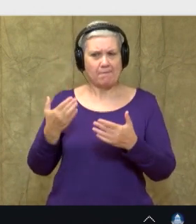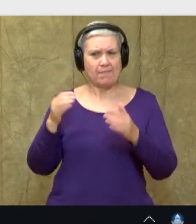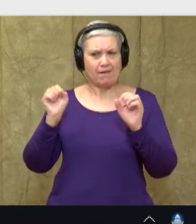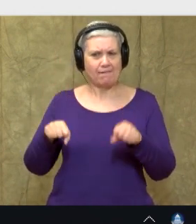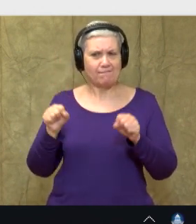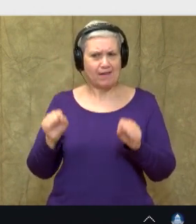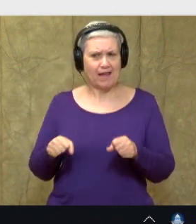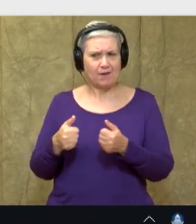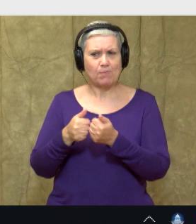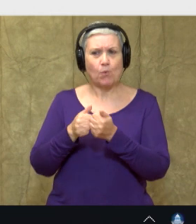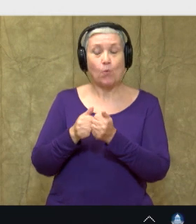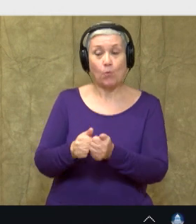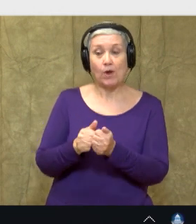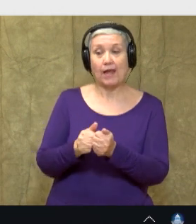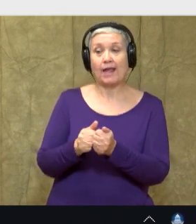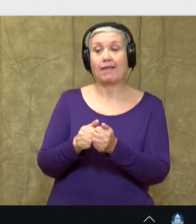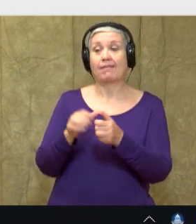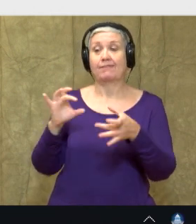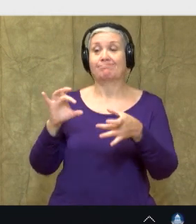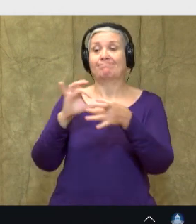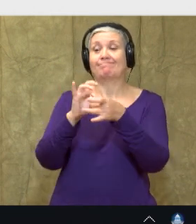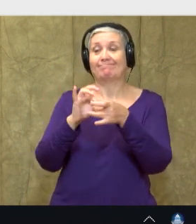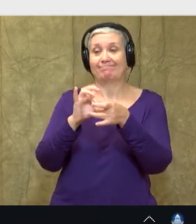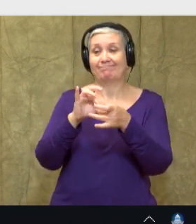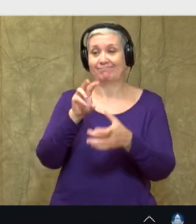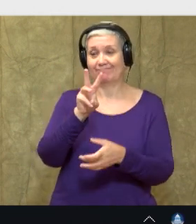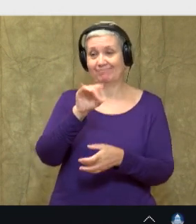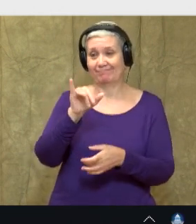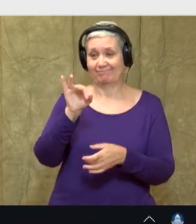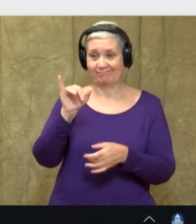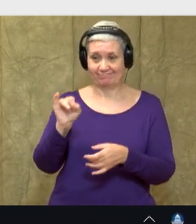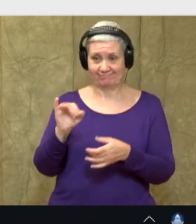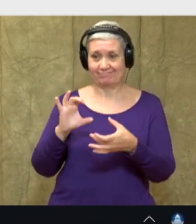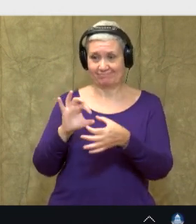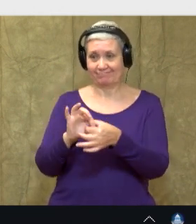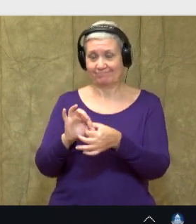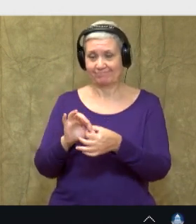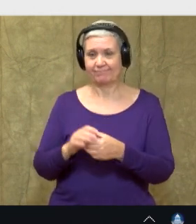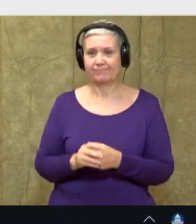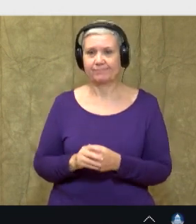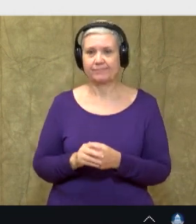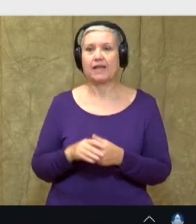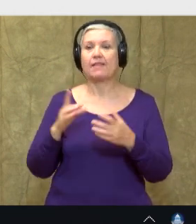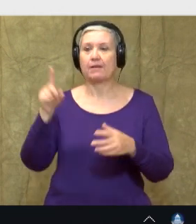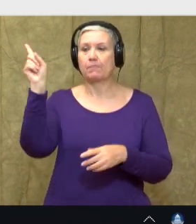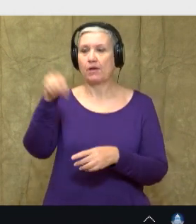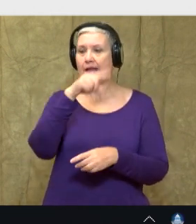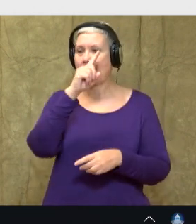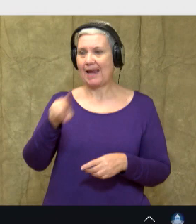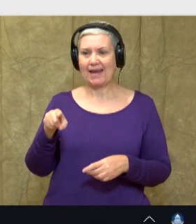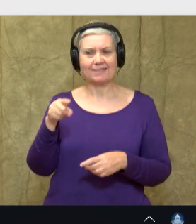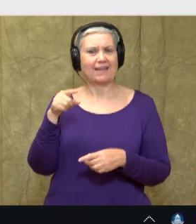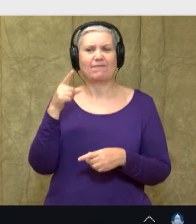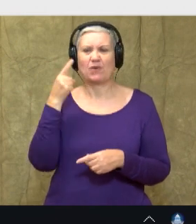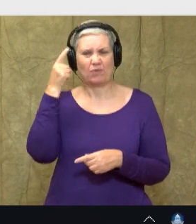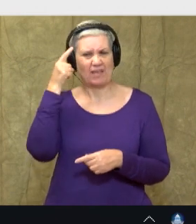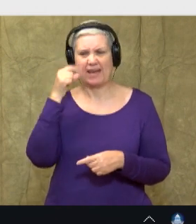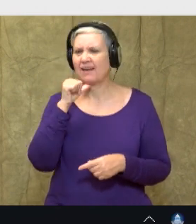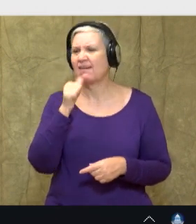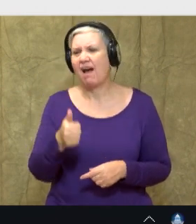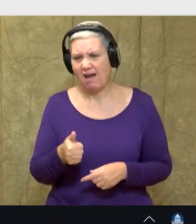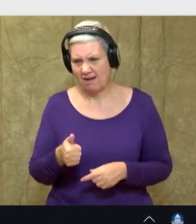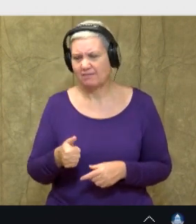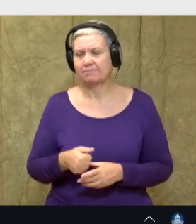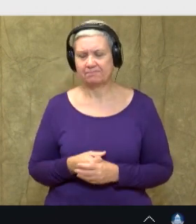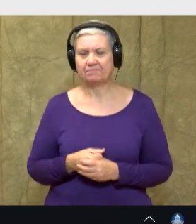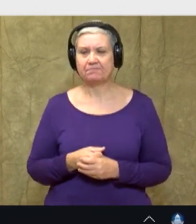connection. Put a red X on the things you think will stay the same. And so we're just going to discuss